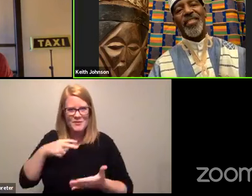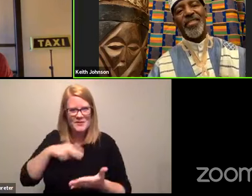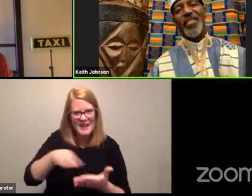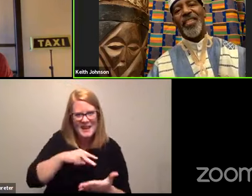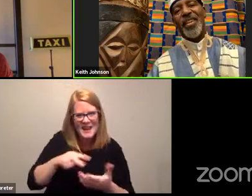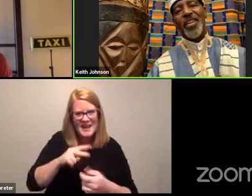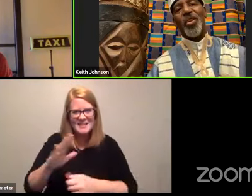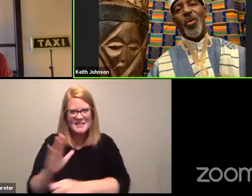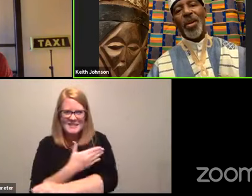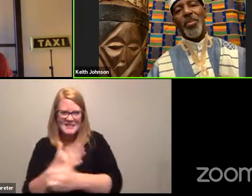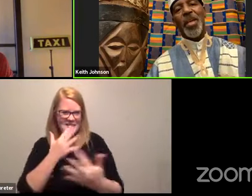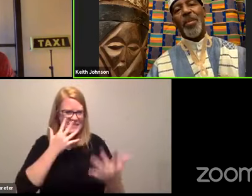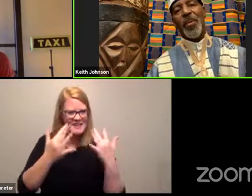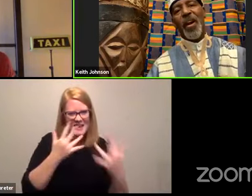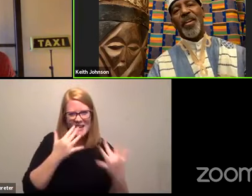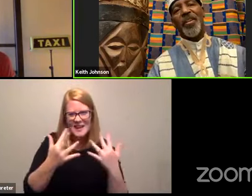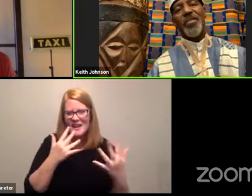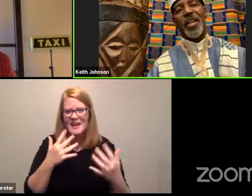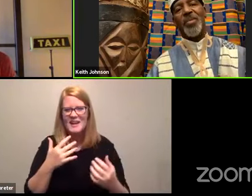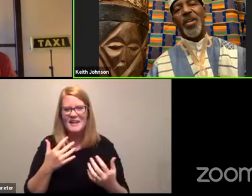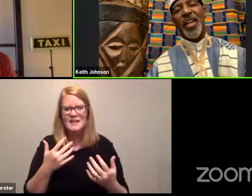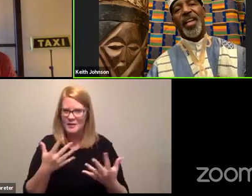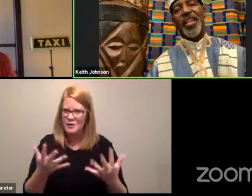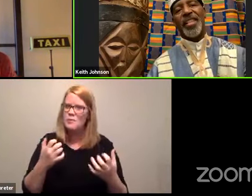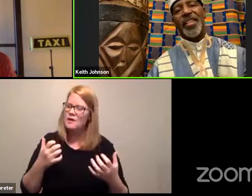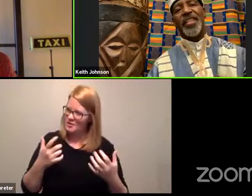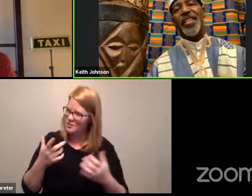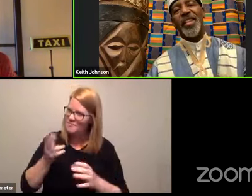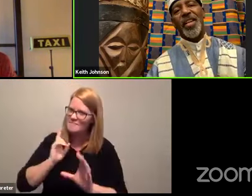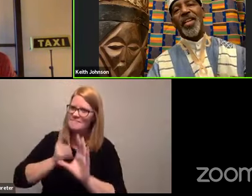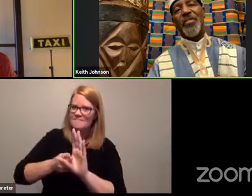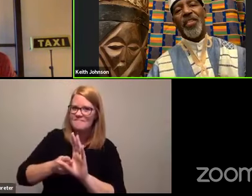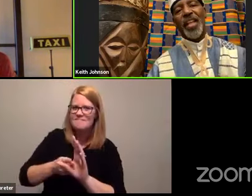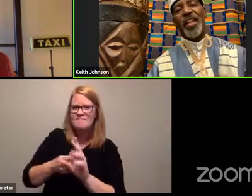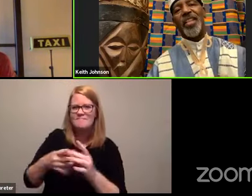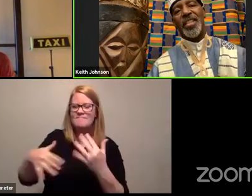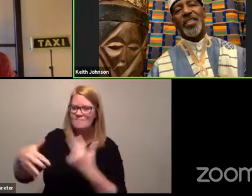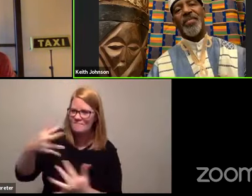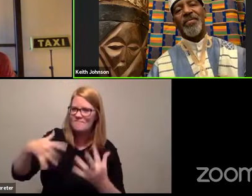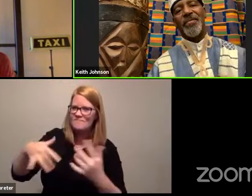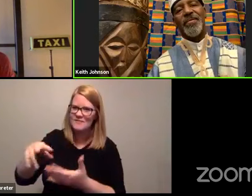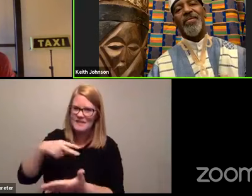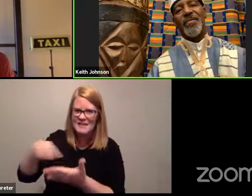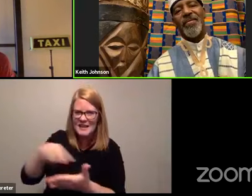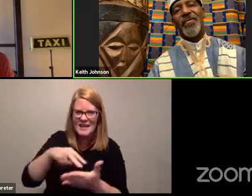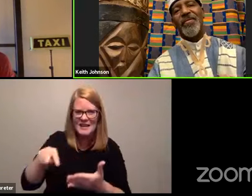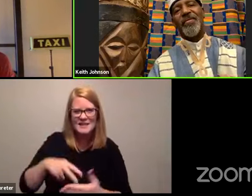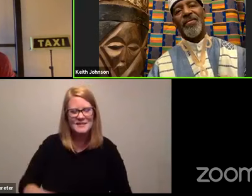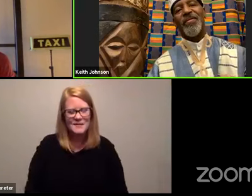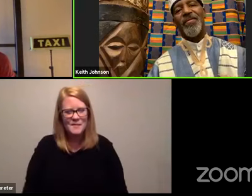sing, you want to be a part of the communication in the village.